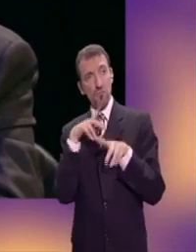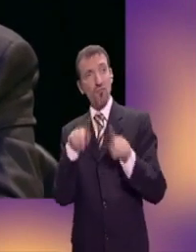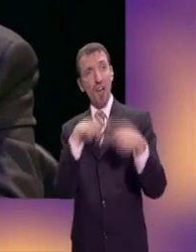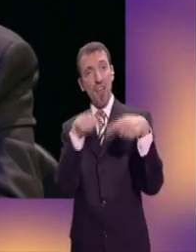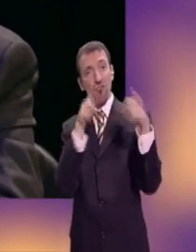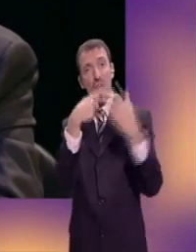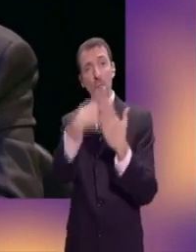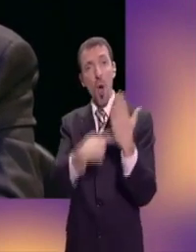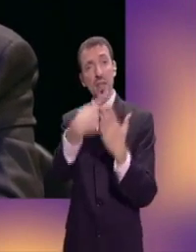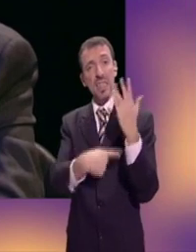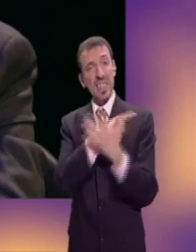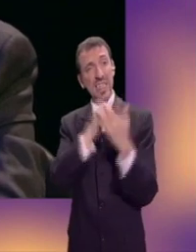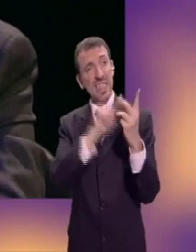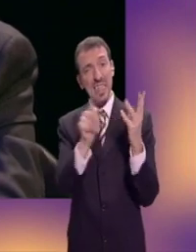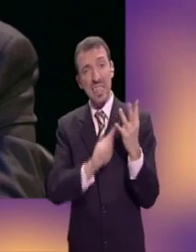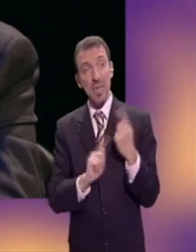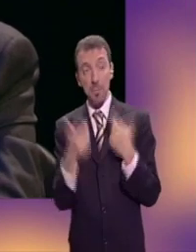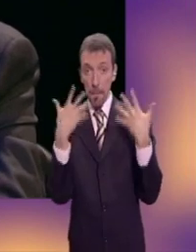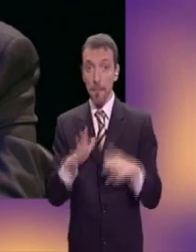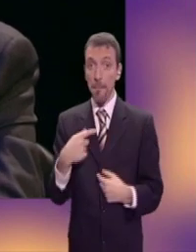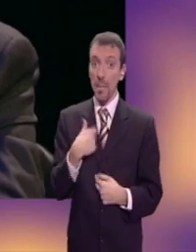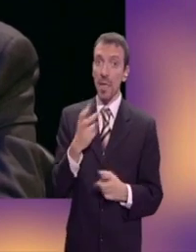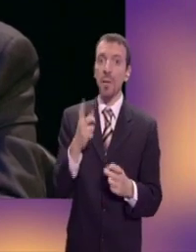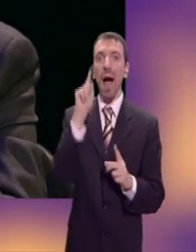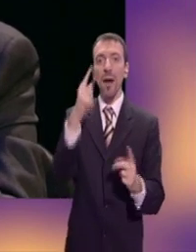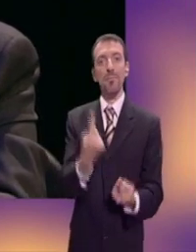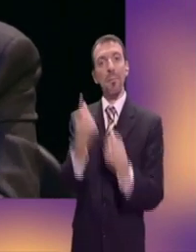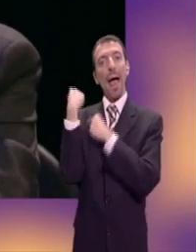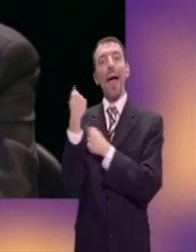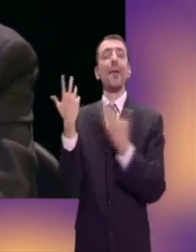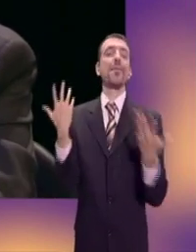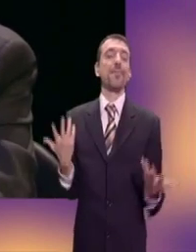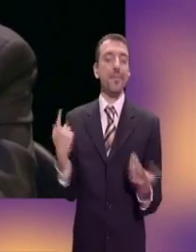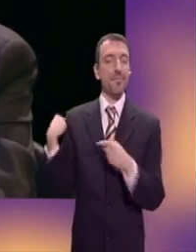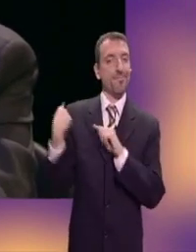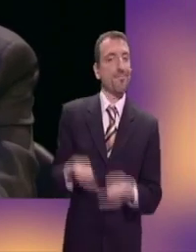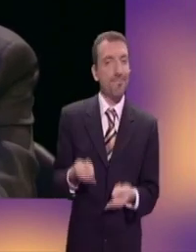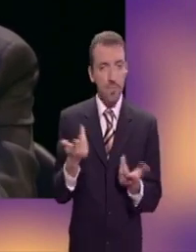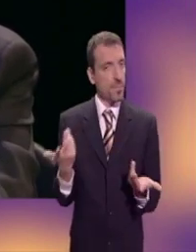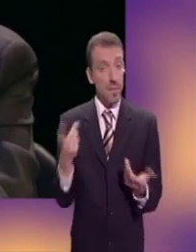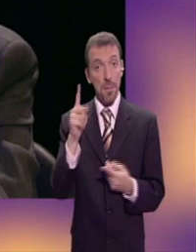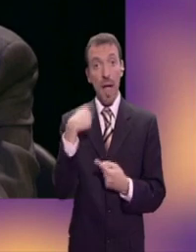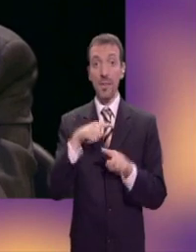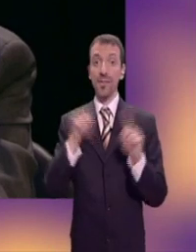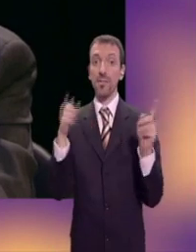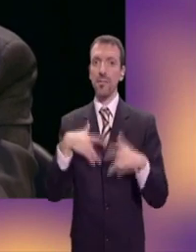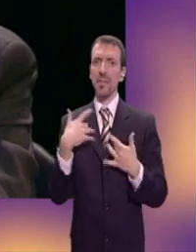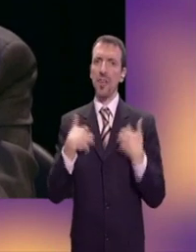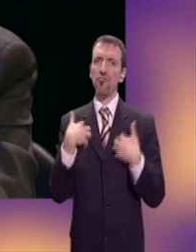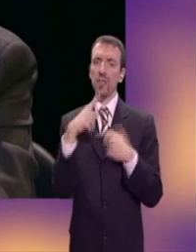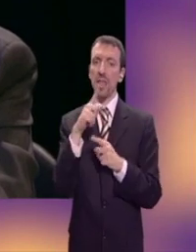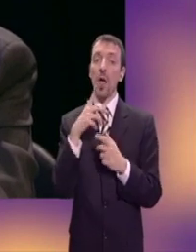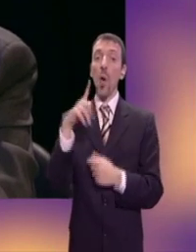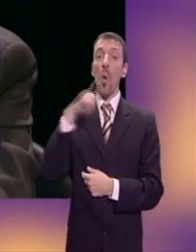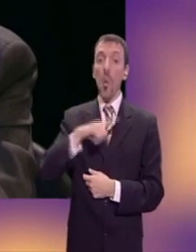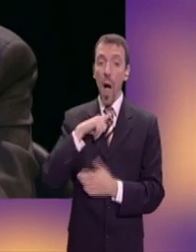different policies that they were after. But this is retrospective. The real interesting question you were getting on to is why was